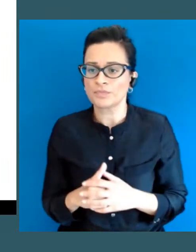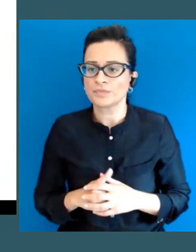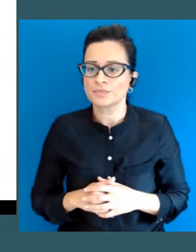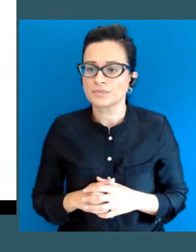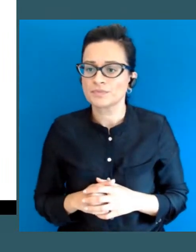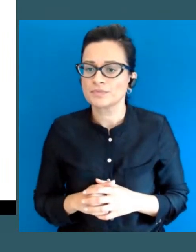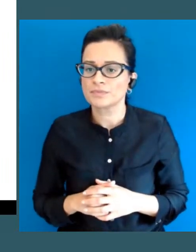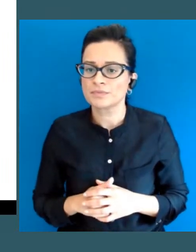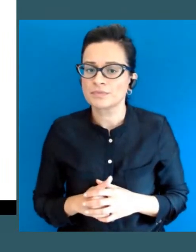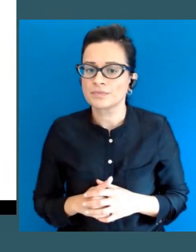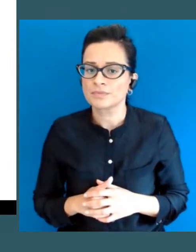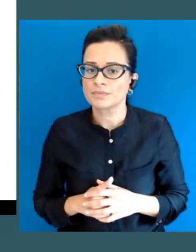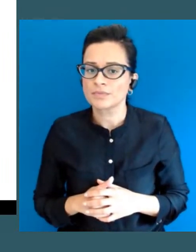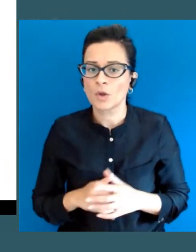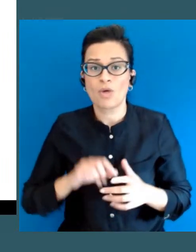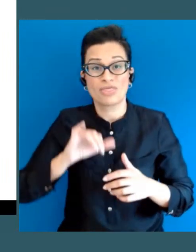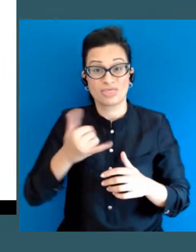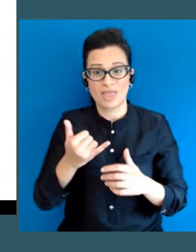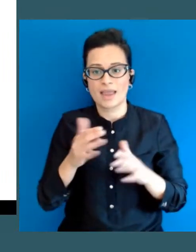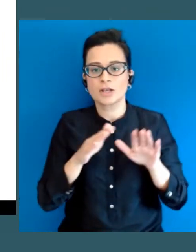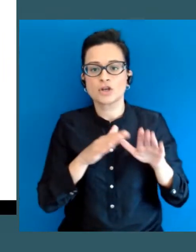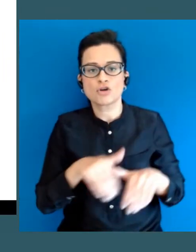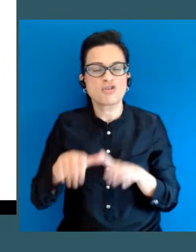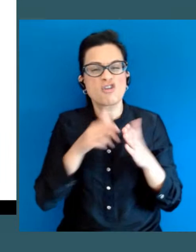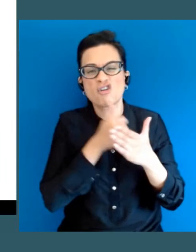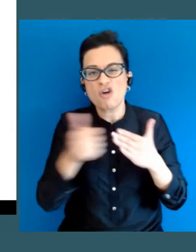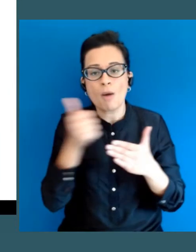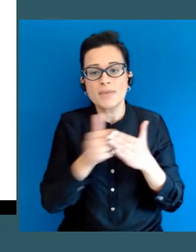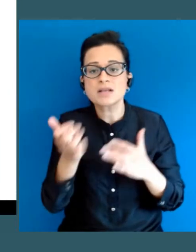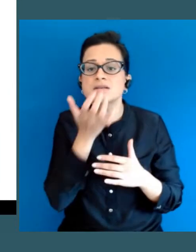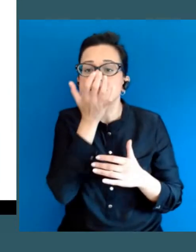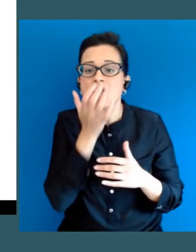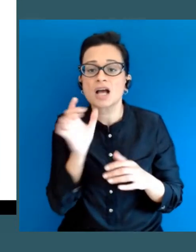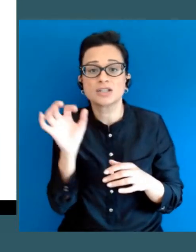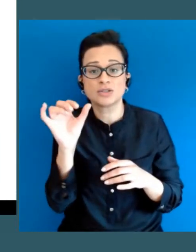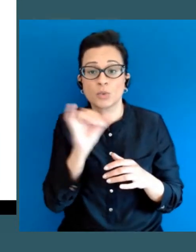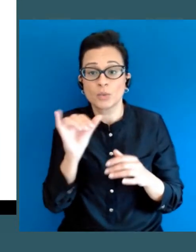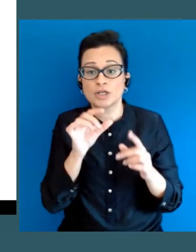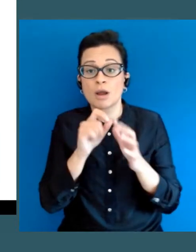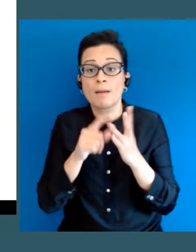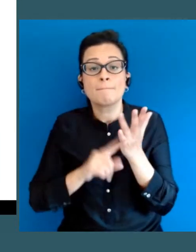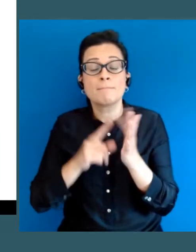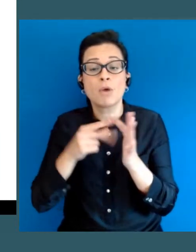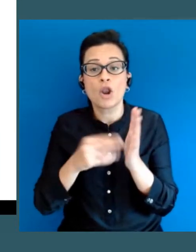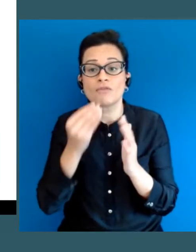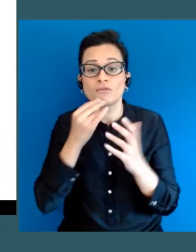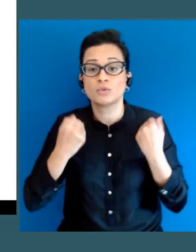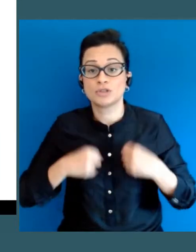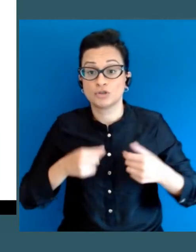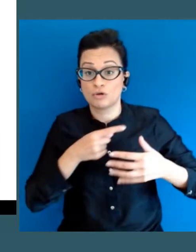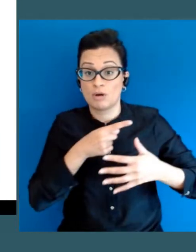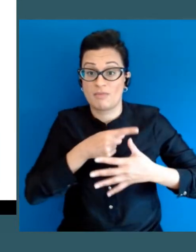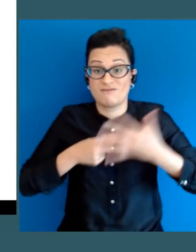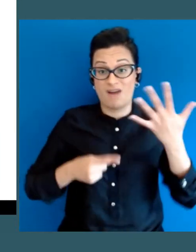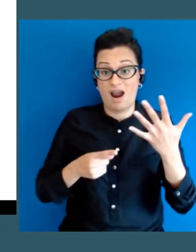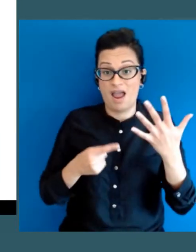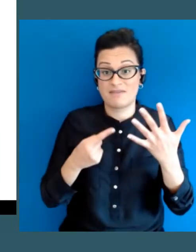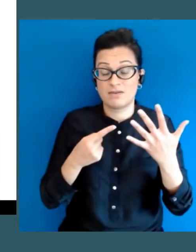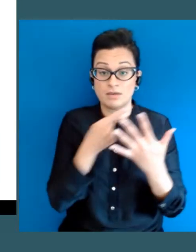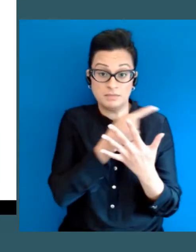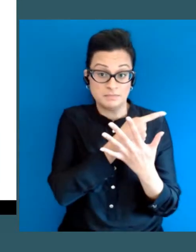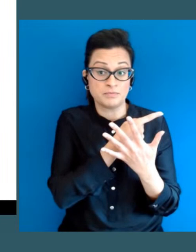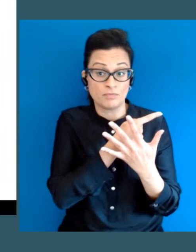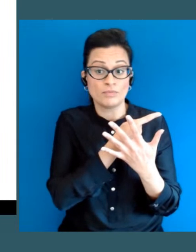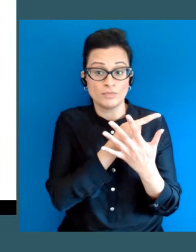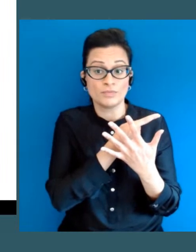And then the common nuts causing pollen flu syndrome include hazelnut, peanut, and then almond, walnut, and Brazil less commonly, but cashew